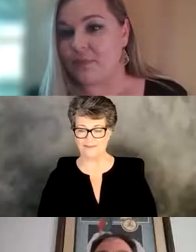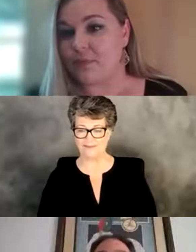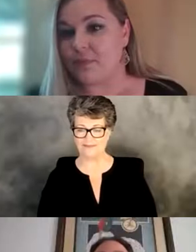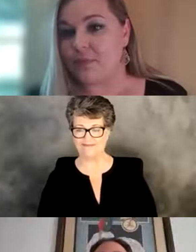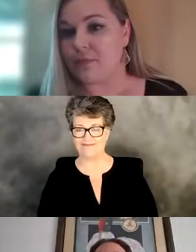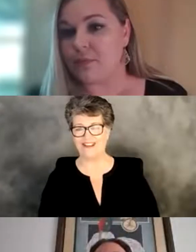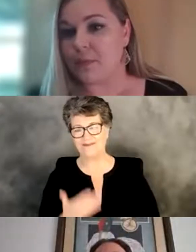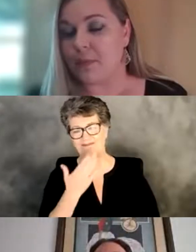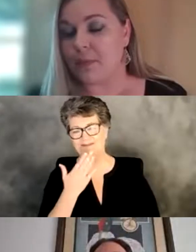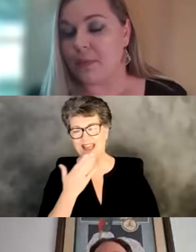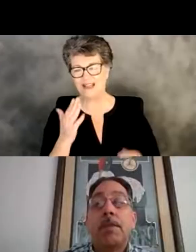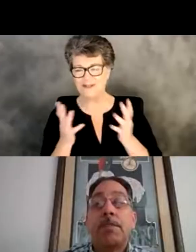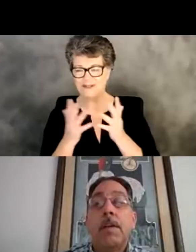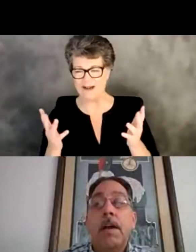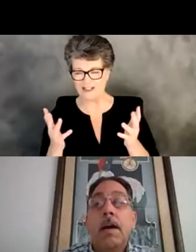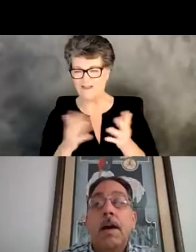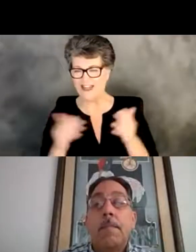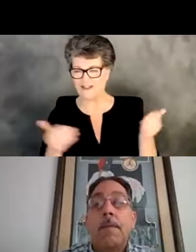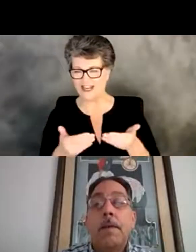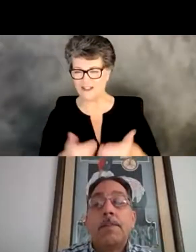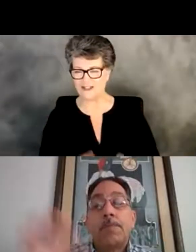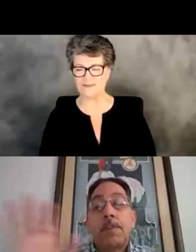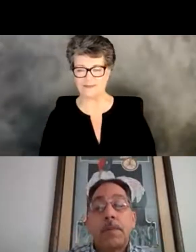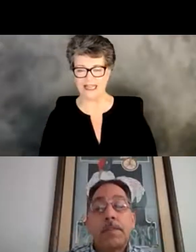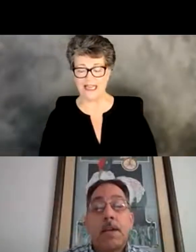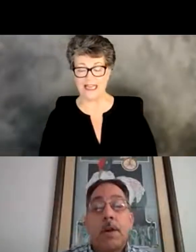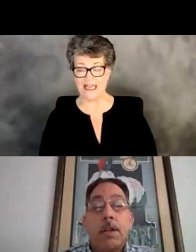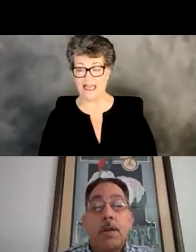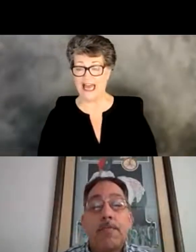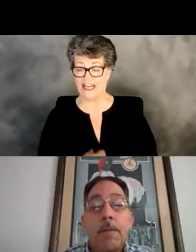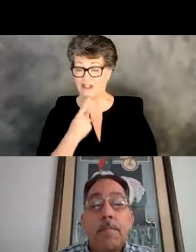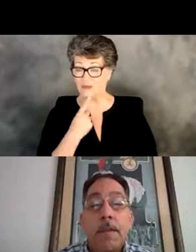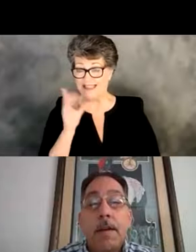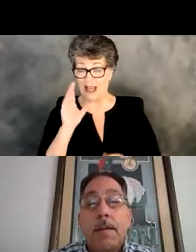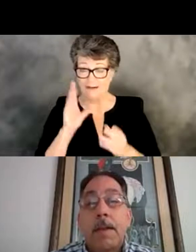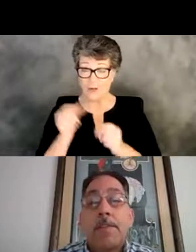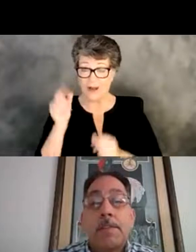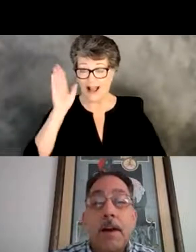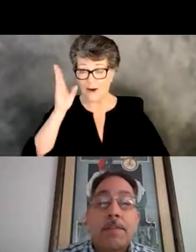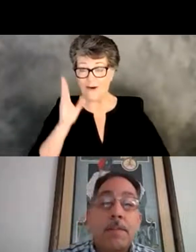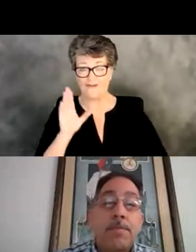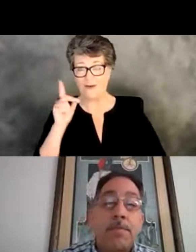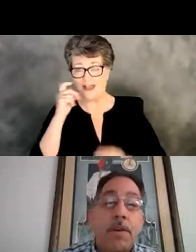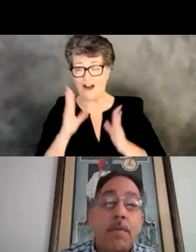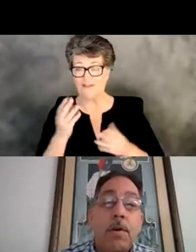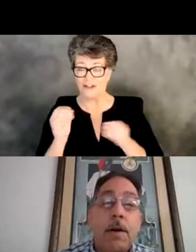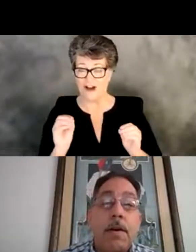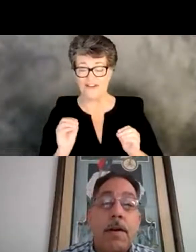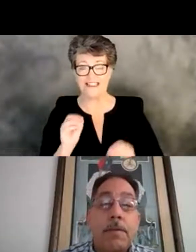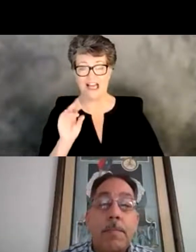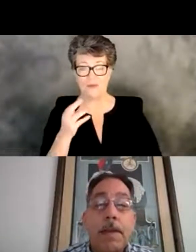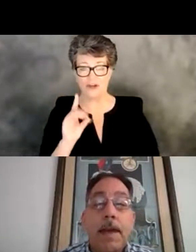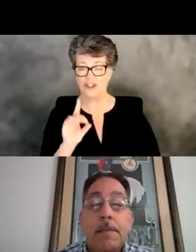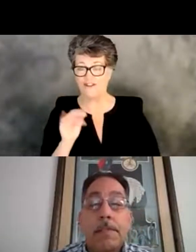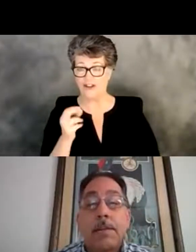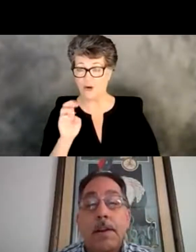Thank you so much for that introduction. I just wanted to say a quick hello from the governor's office. I'm Richard Figueroa. I'm a